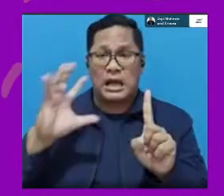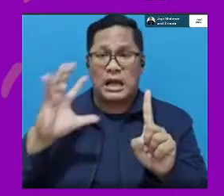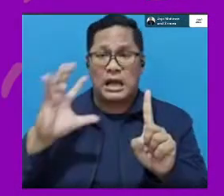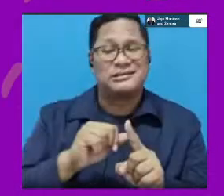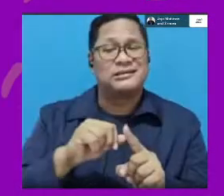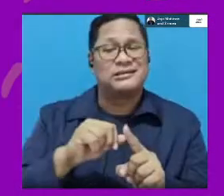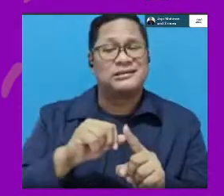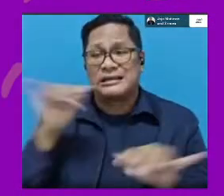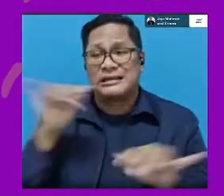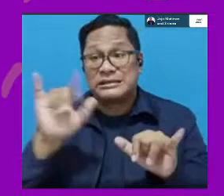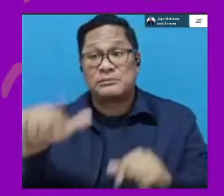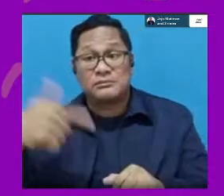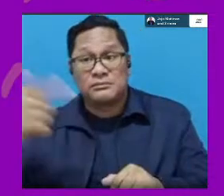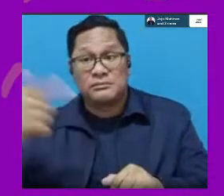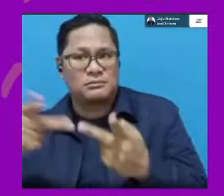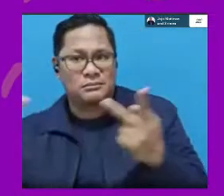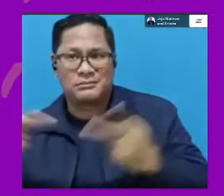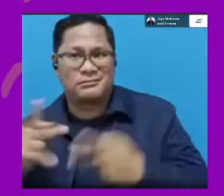places.